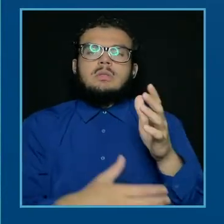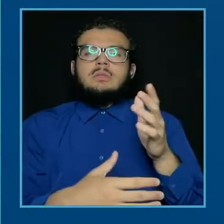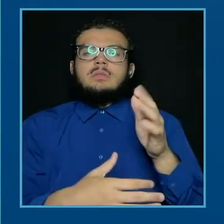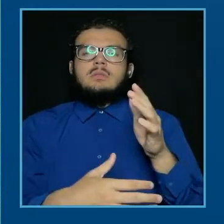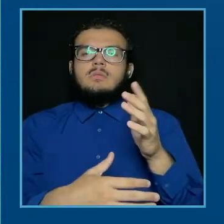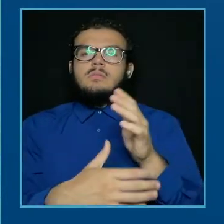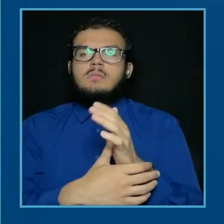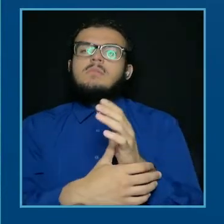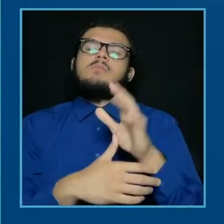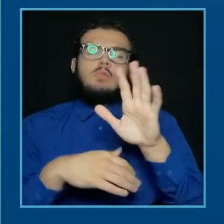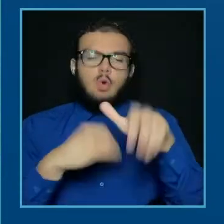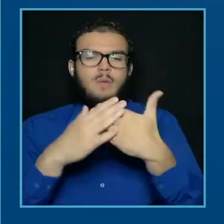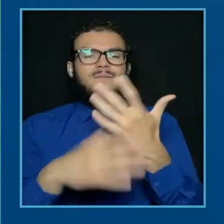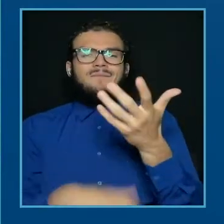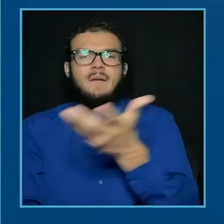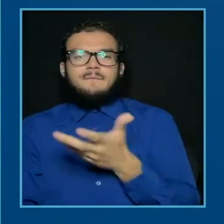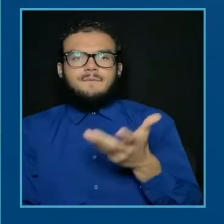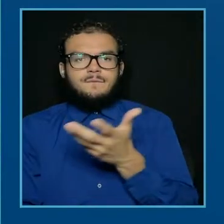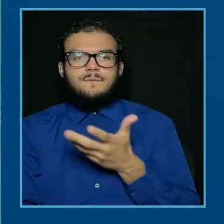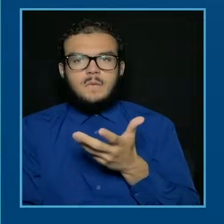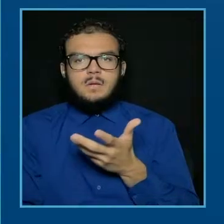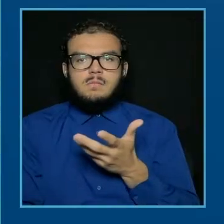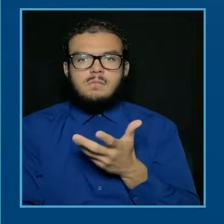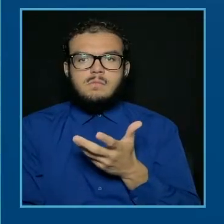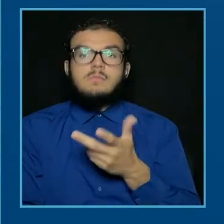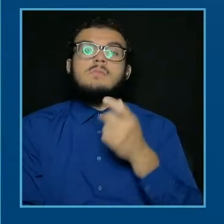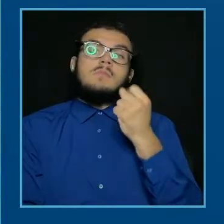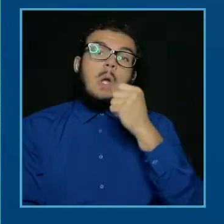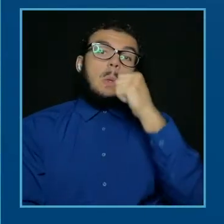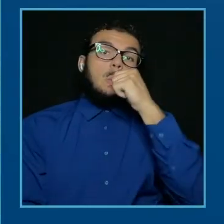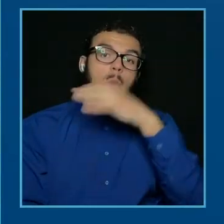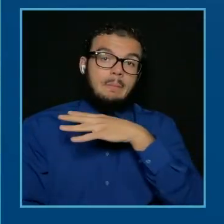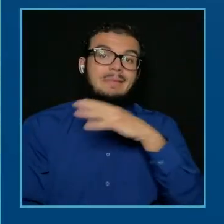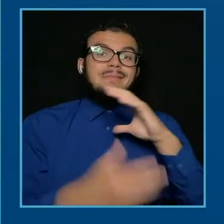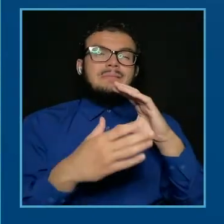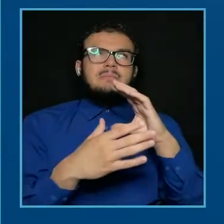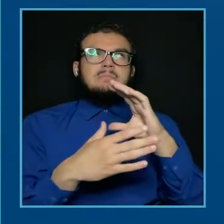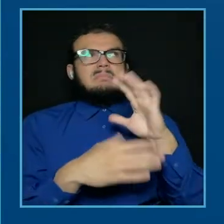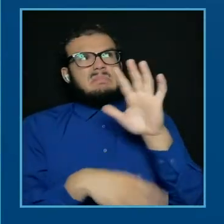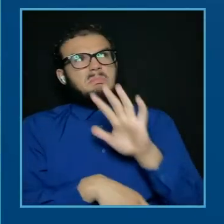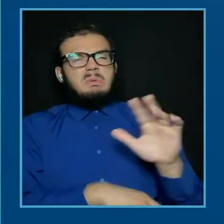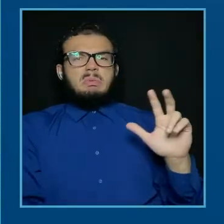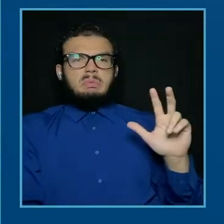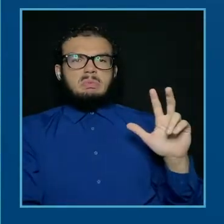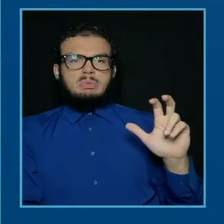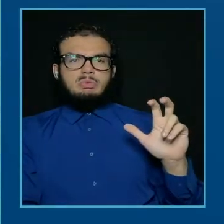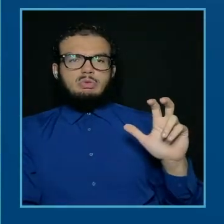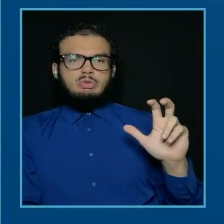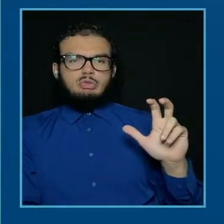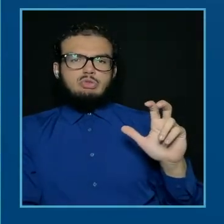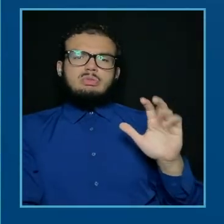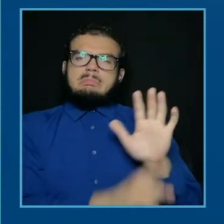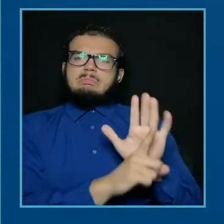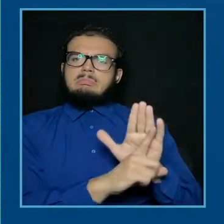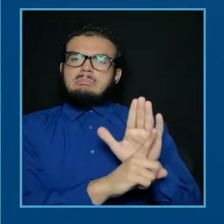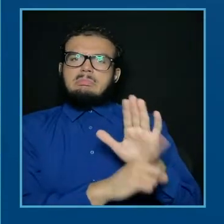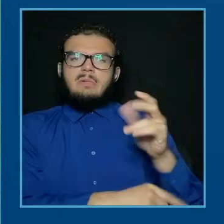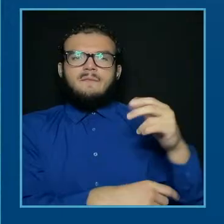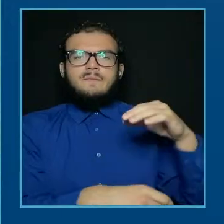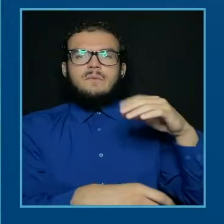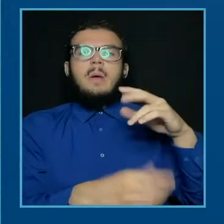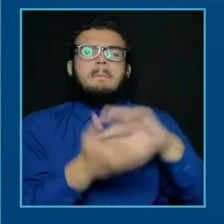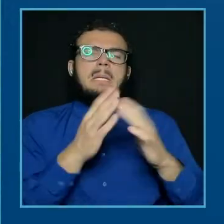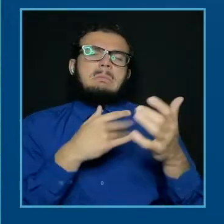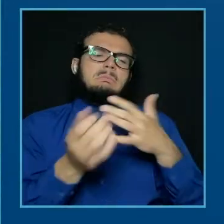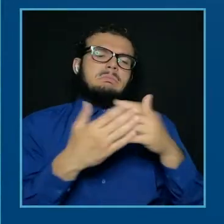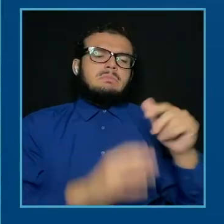all five. As you point out, women claimed, I think, around 300 of those ballots. So the remaining roughly